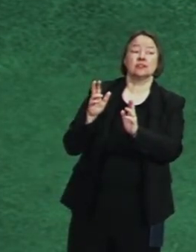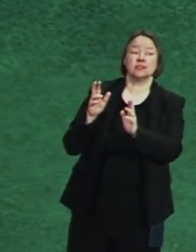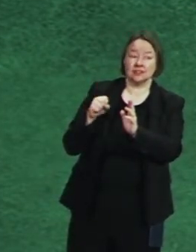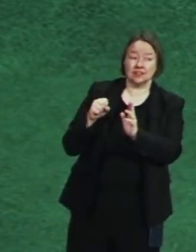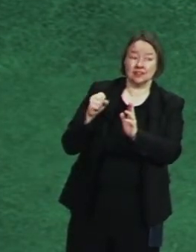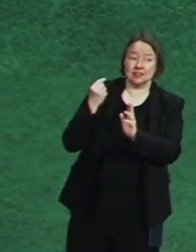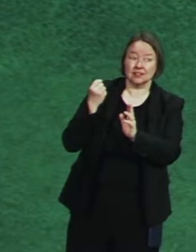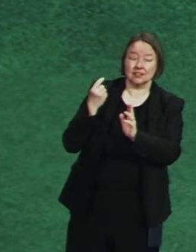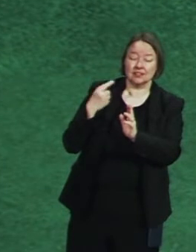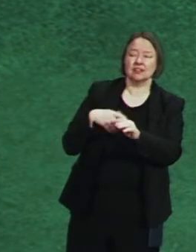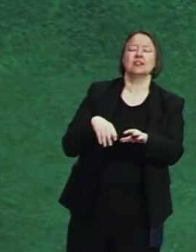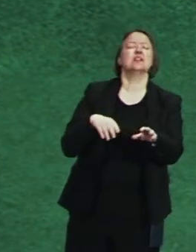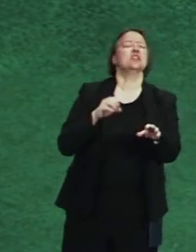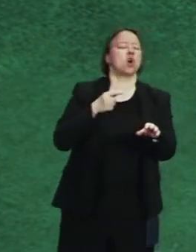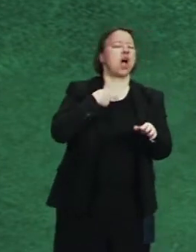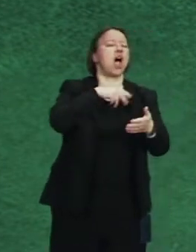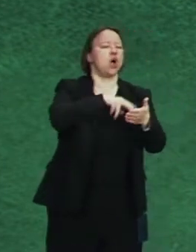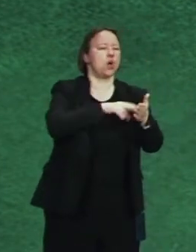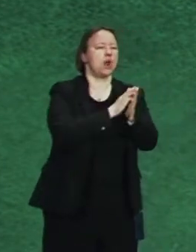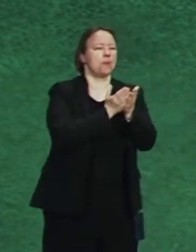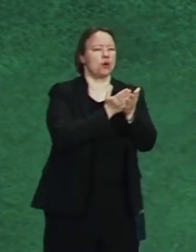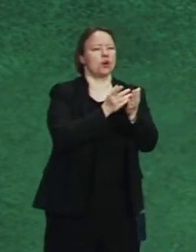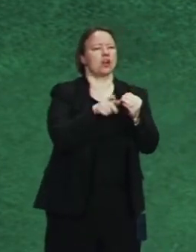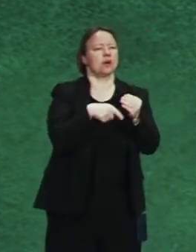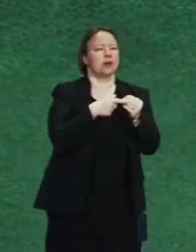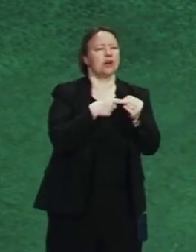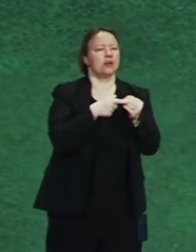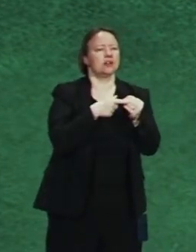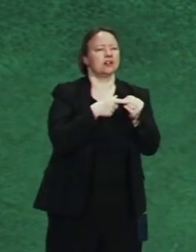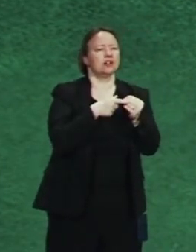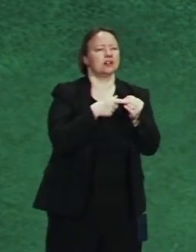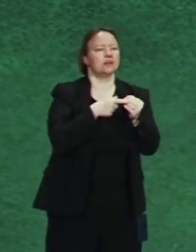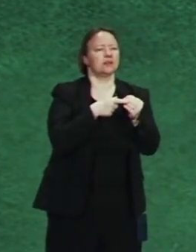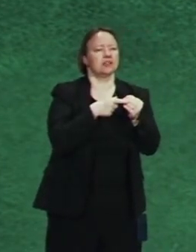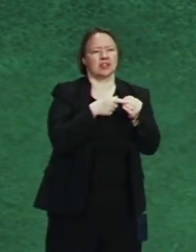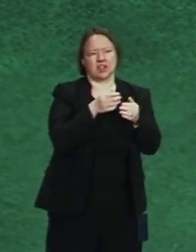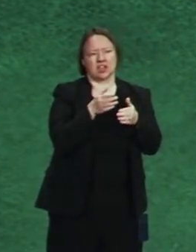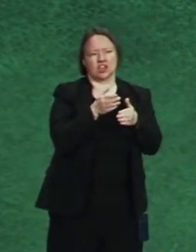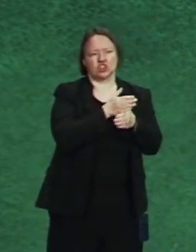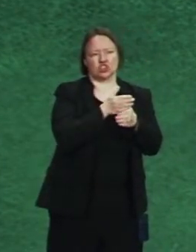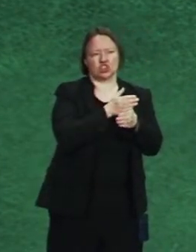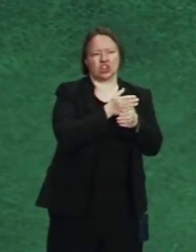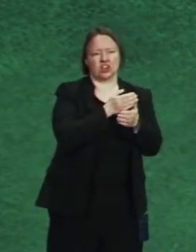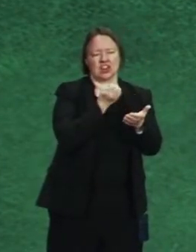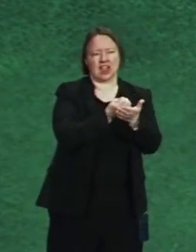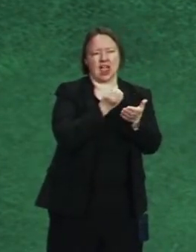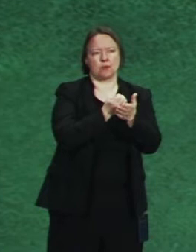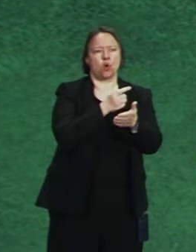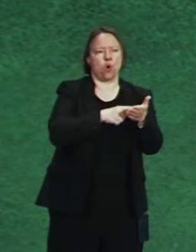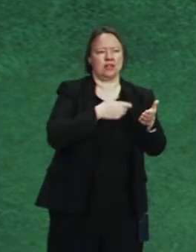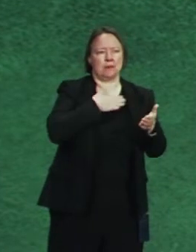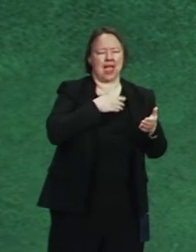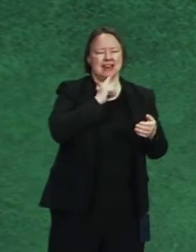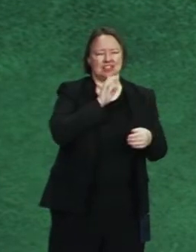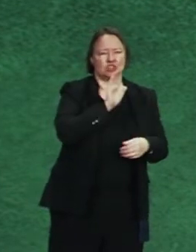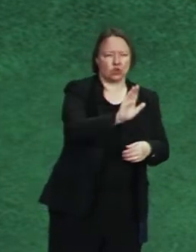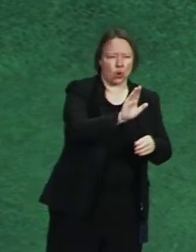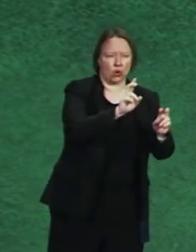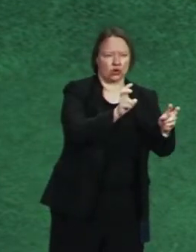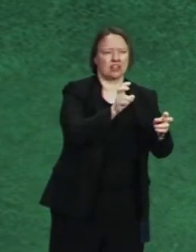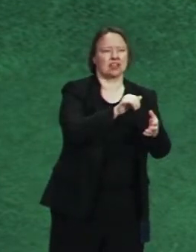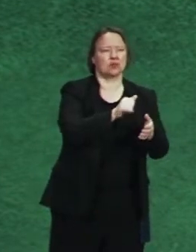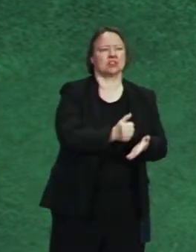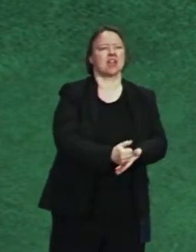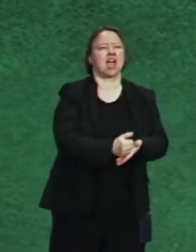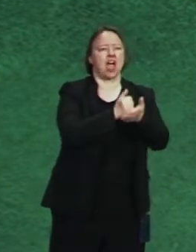Yeah? So I read a book on the sharing economy. What is mine is yours. That is supposed to help